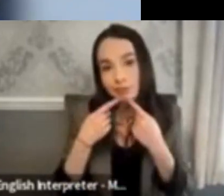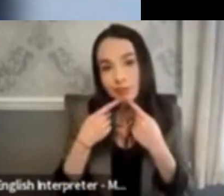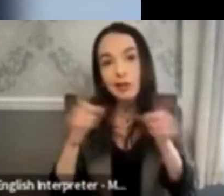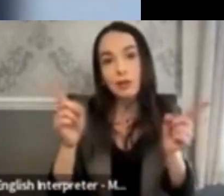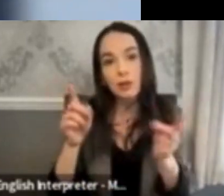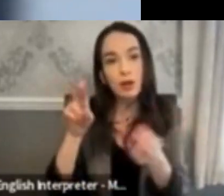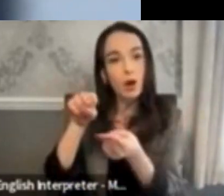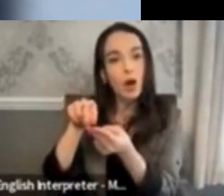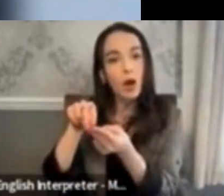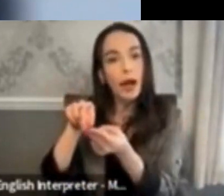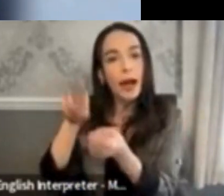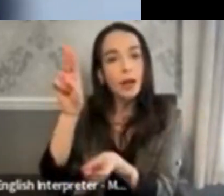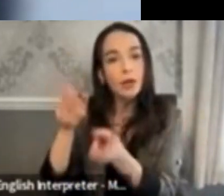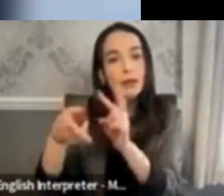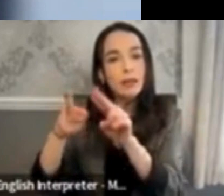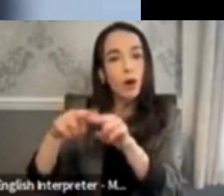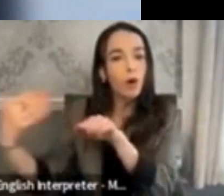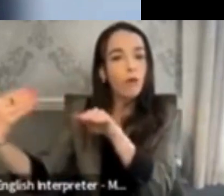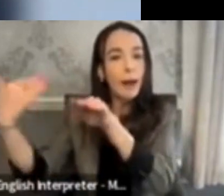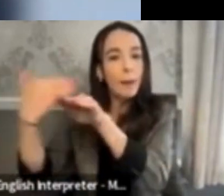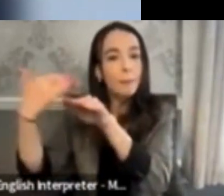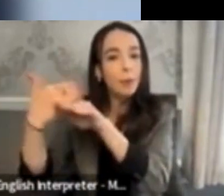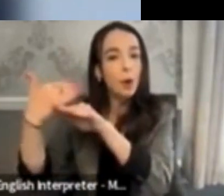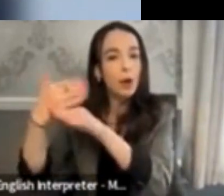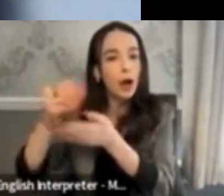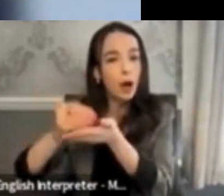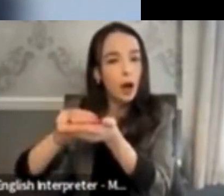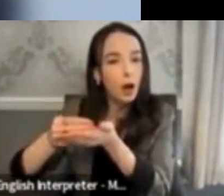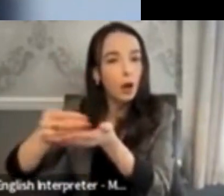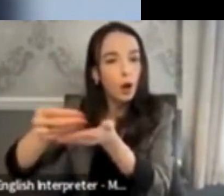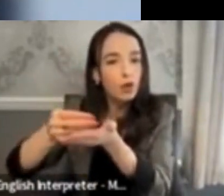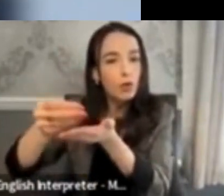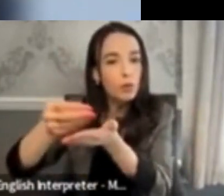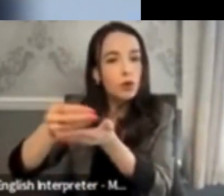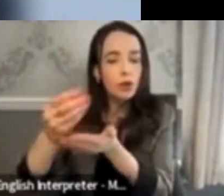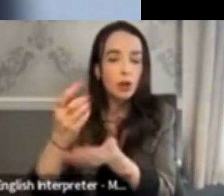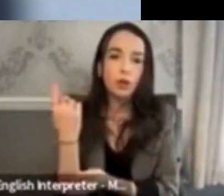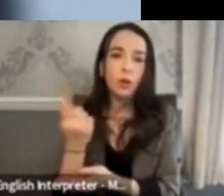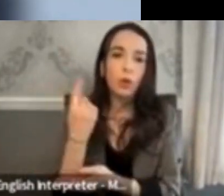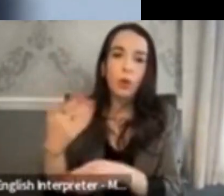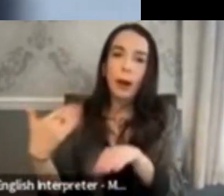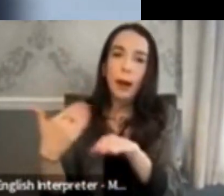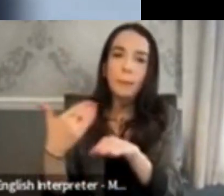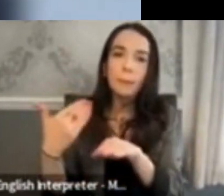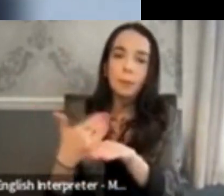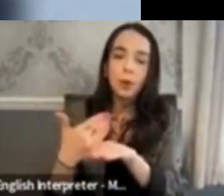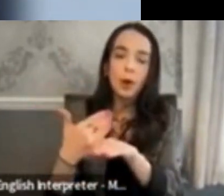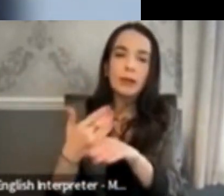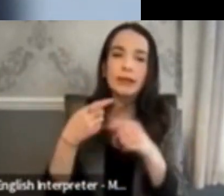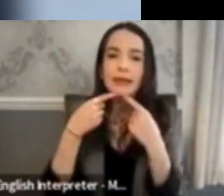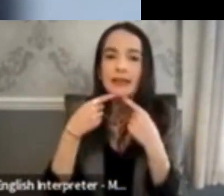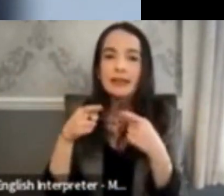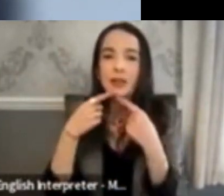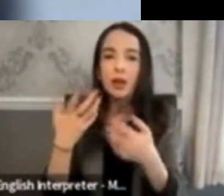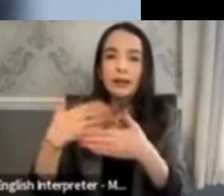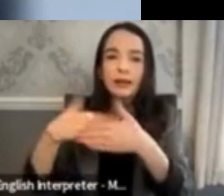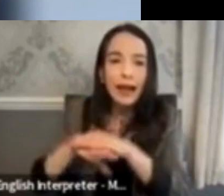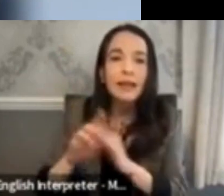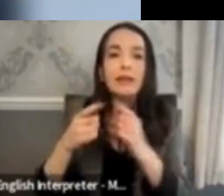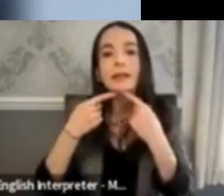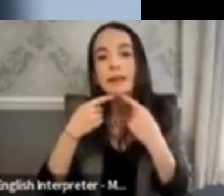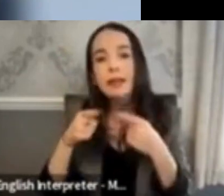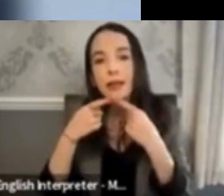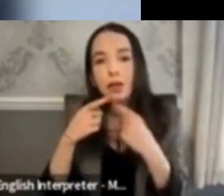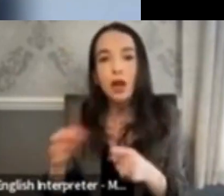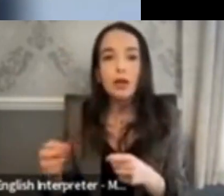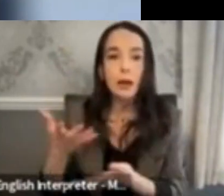employer contributions for those who employ teachers on the Teachers Pension Scheme. So